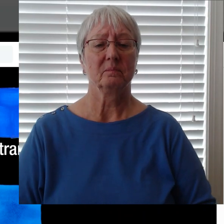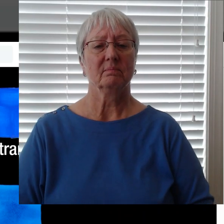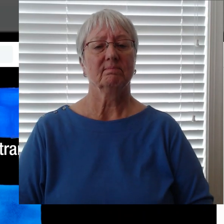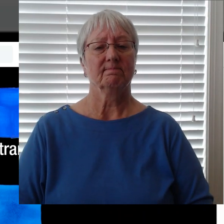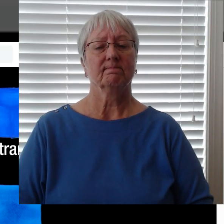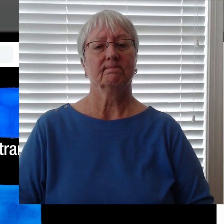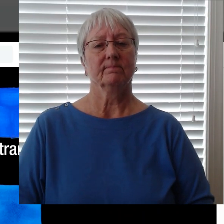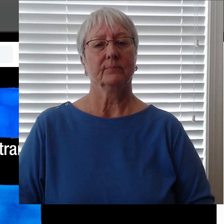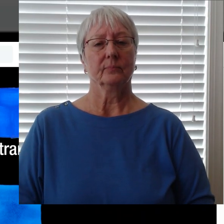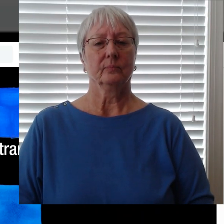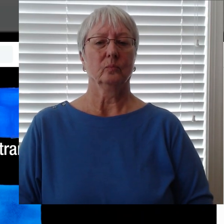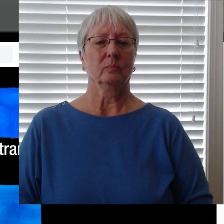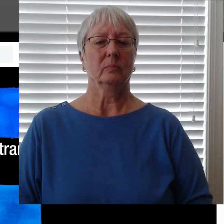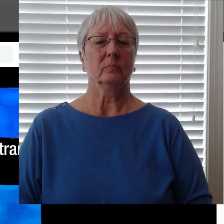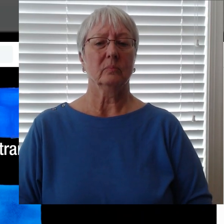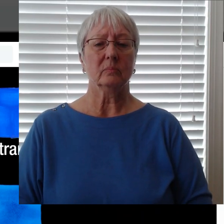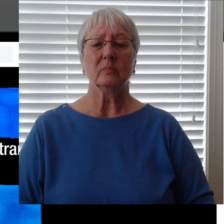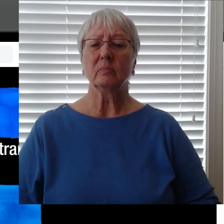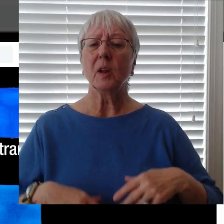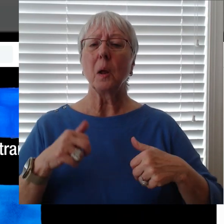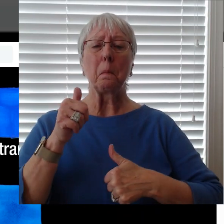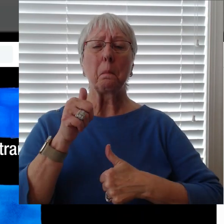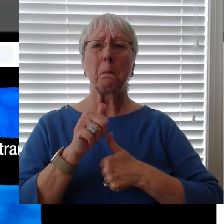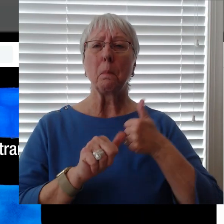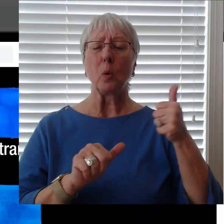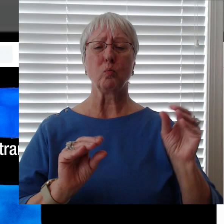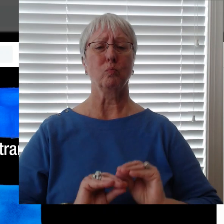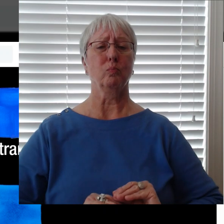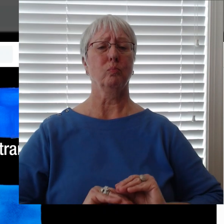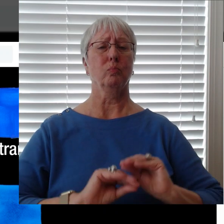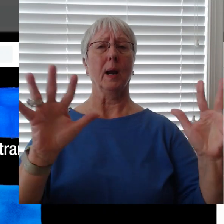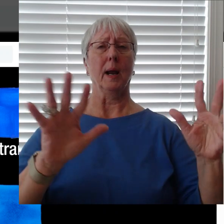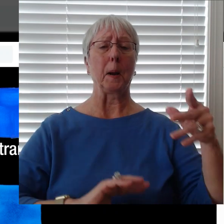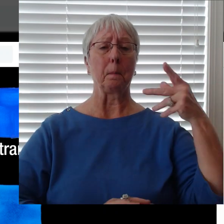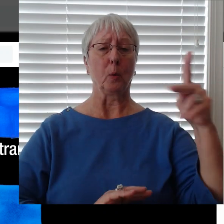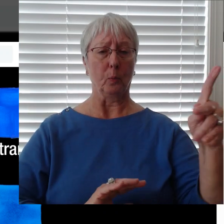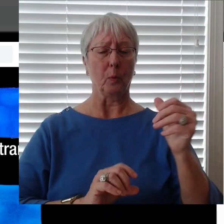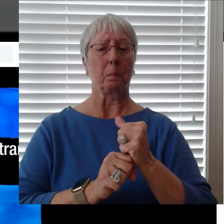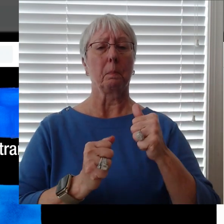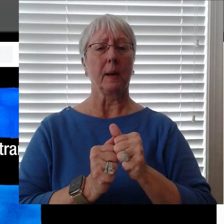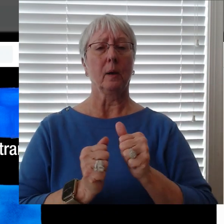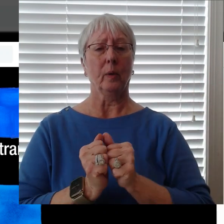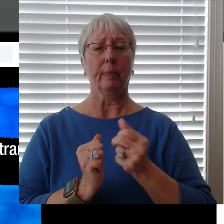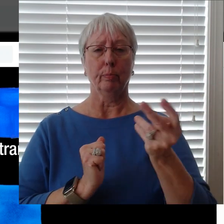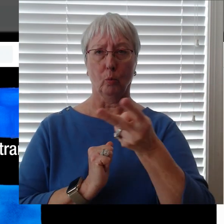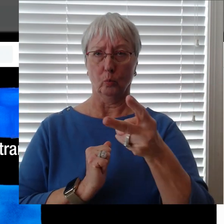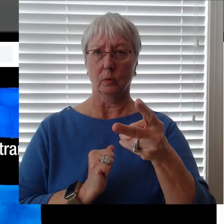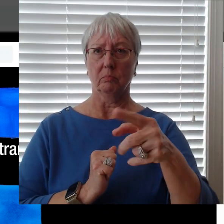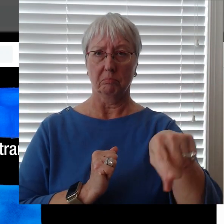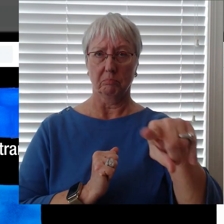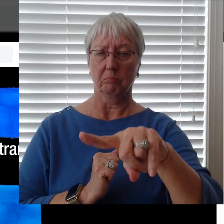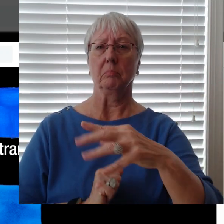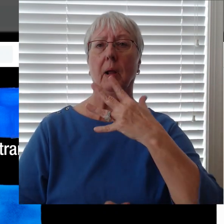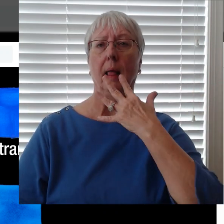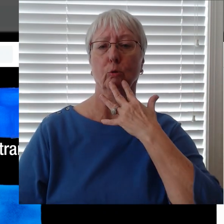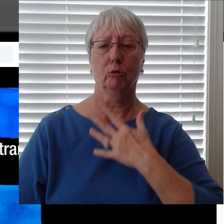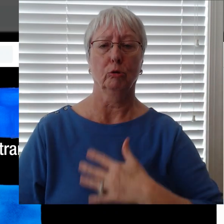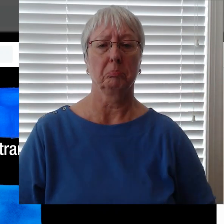Thus, the most vibrant purple is made from ultramarine and permanent rose because there's